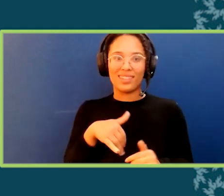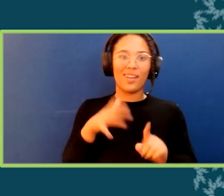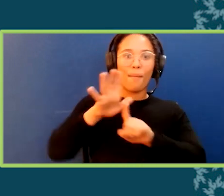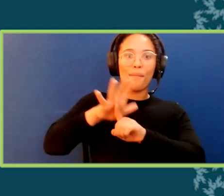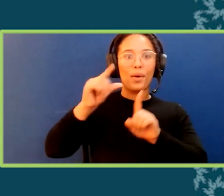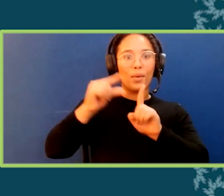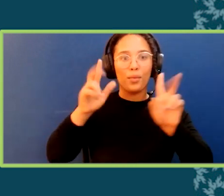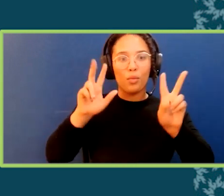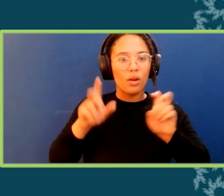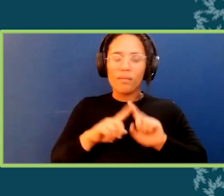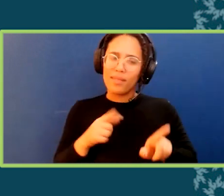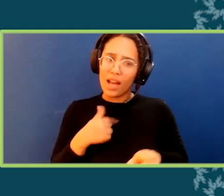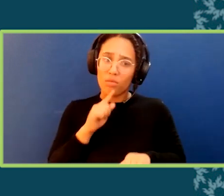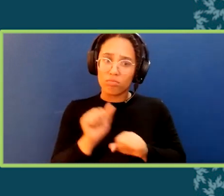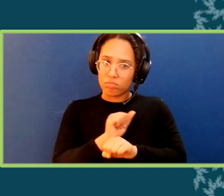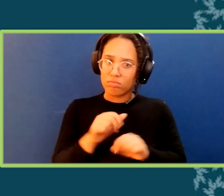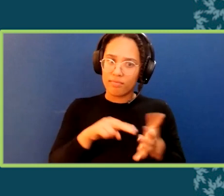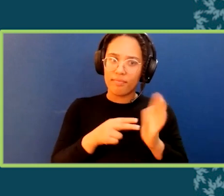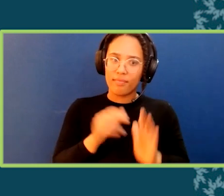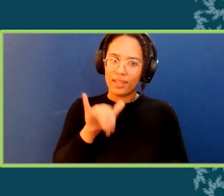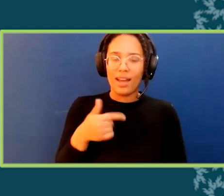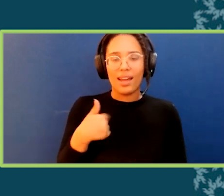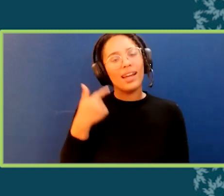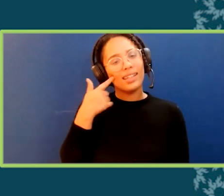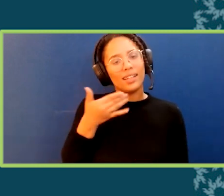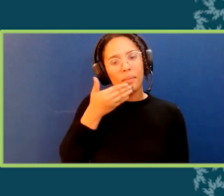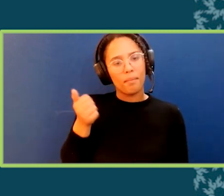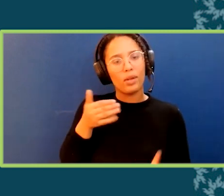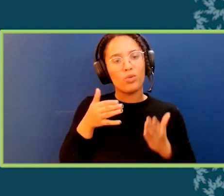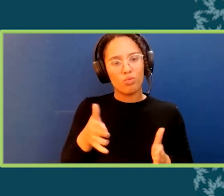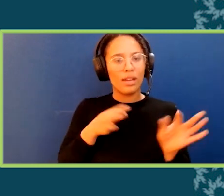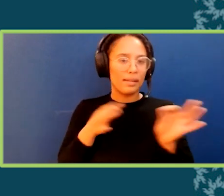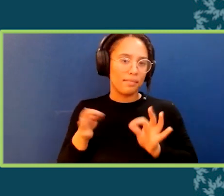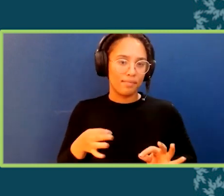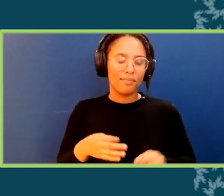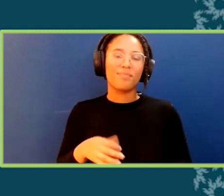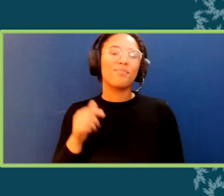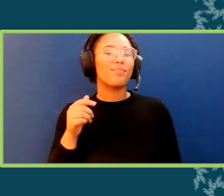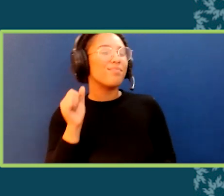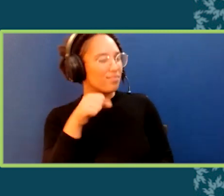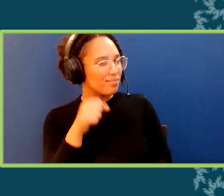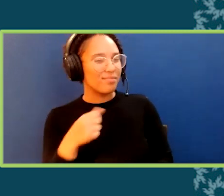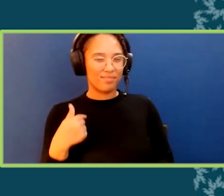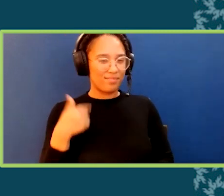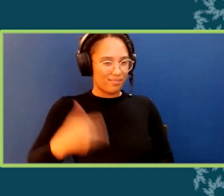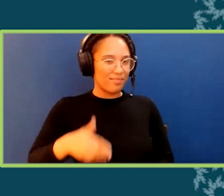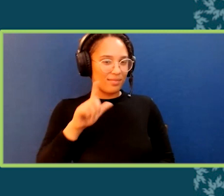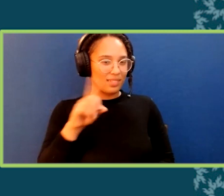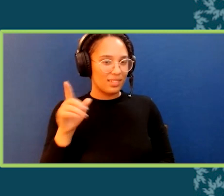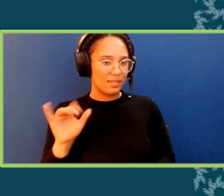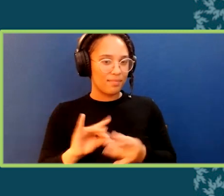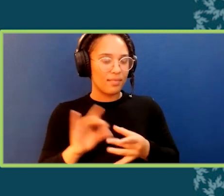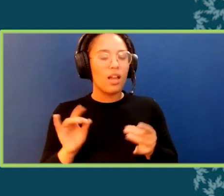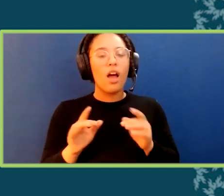That's the best way that I guess I can explain it and express it. Yes, this is Lindsey. I think it's not corny at